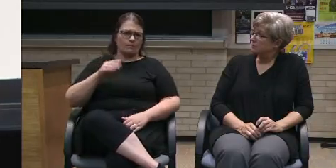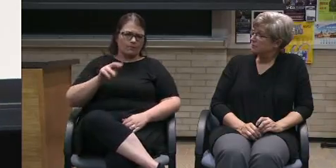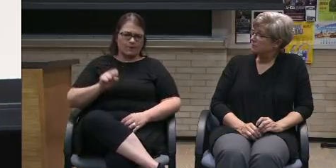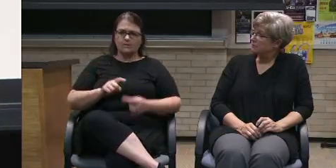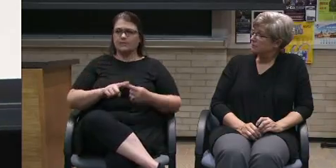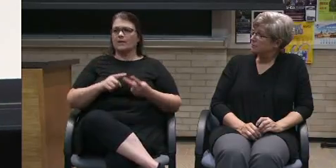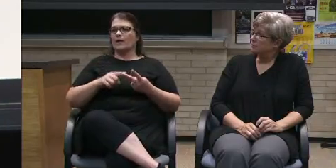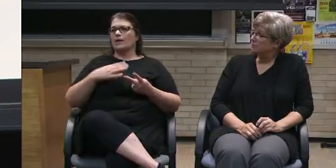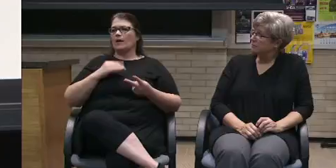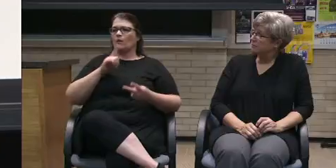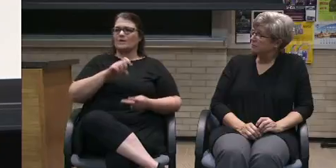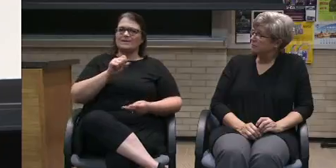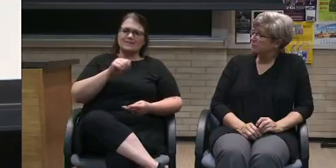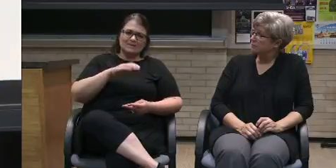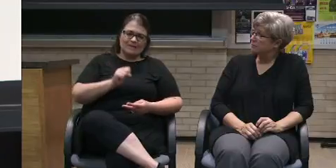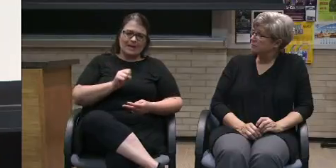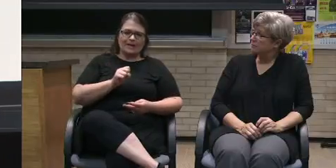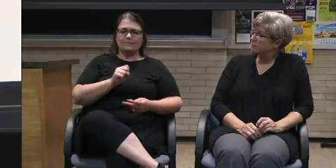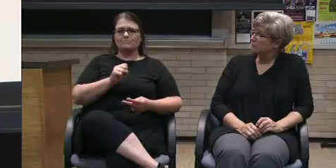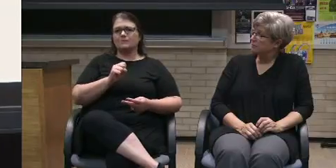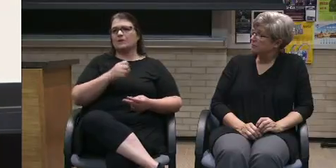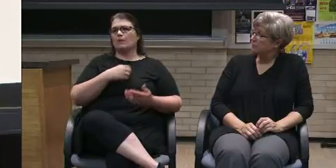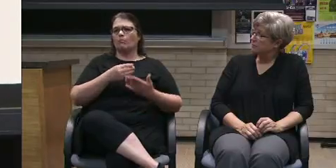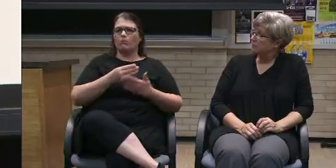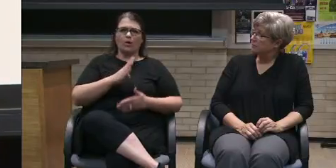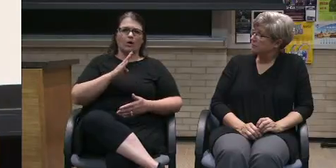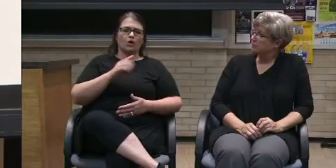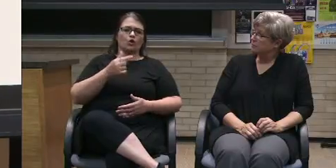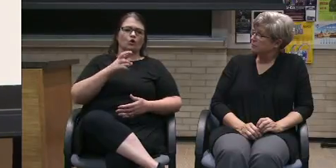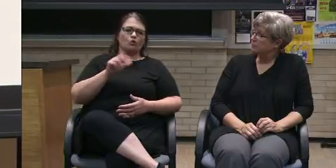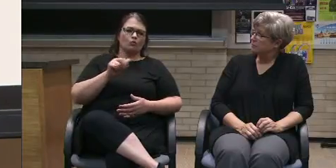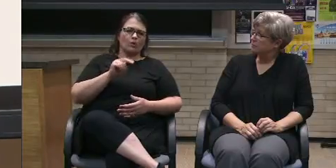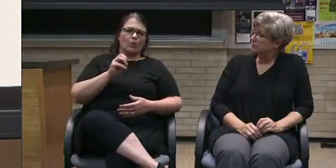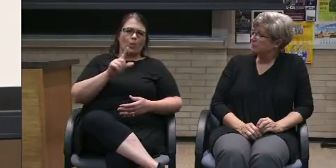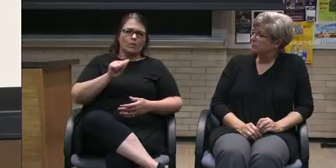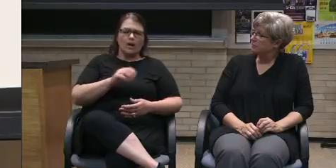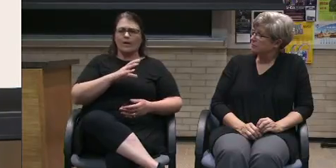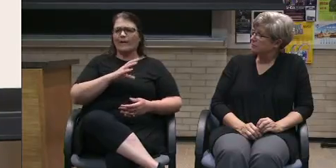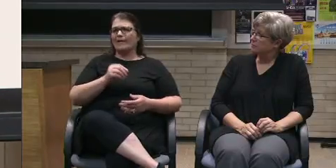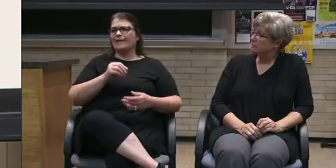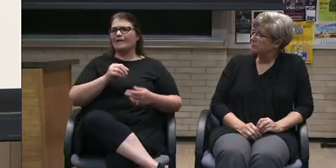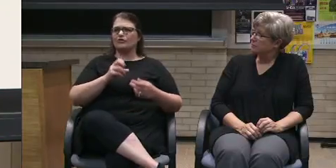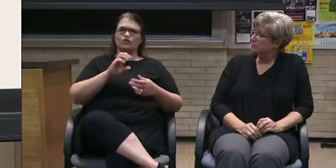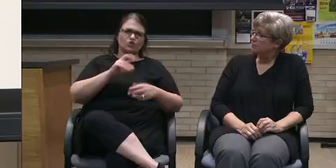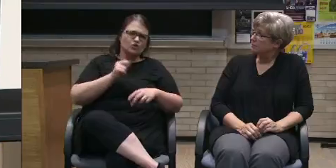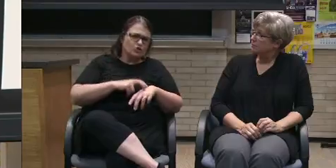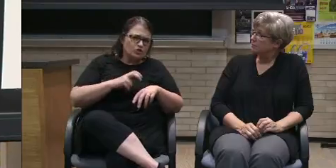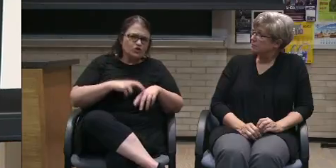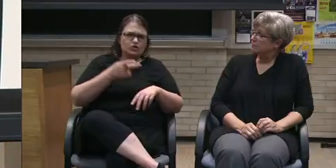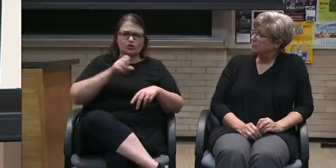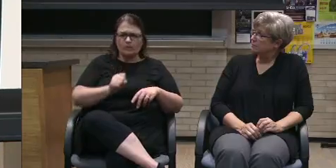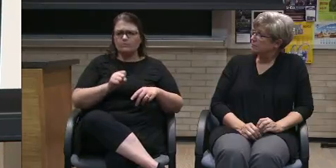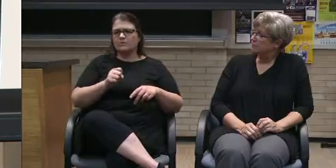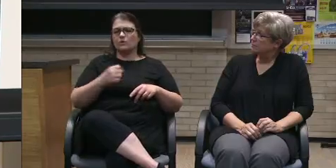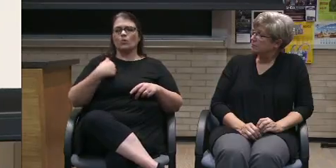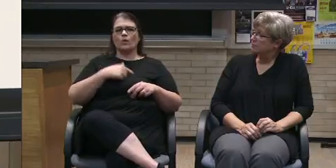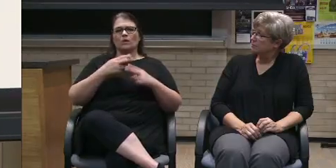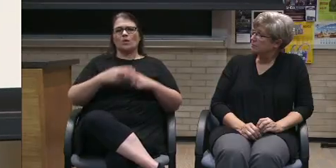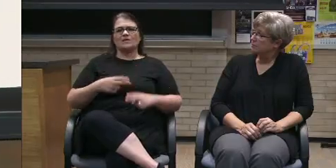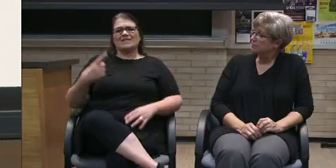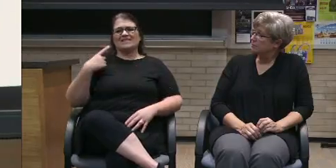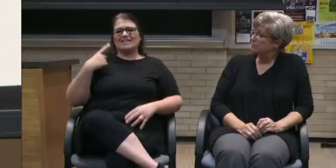of granola bars and little bags of chips, and we had the dean's snack break. I had every class in the building in